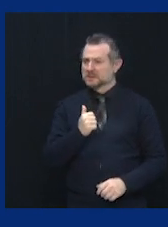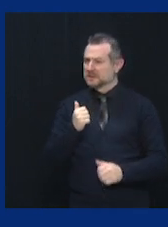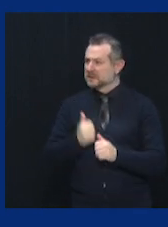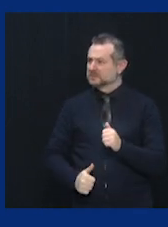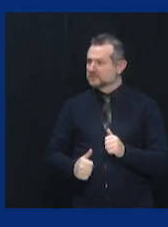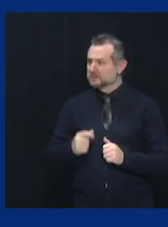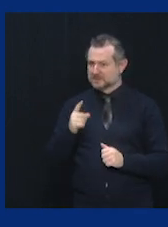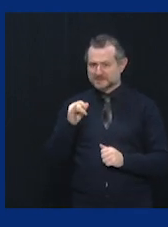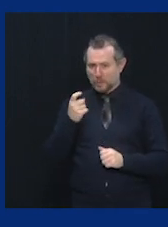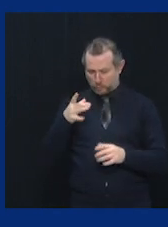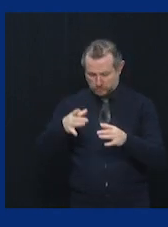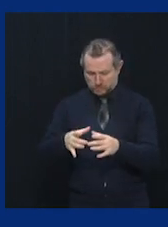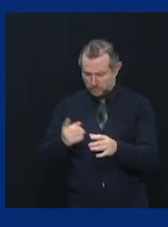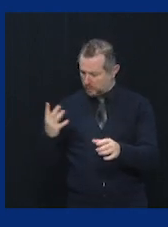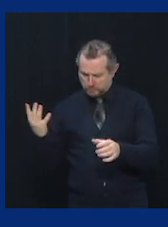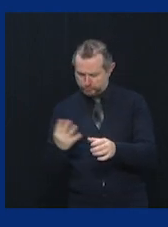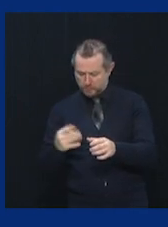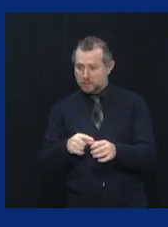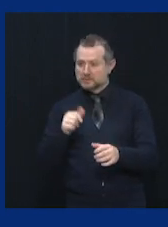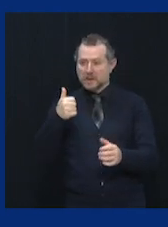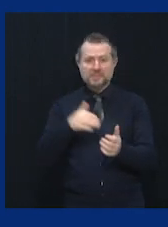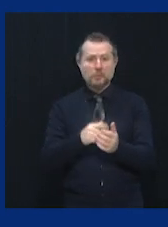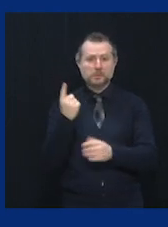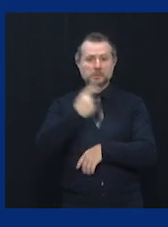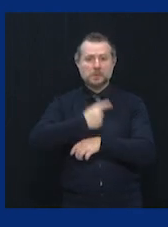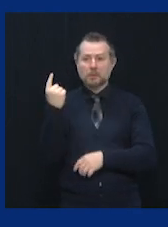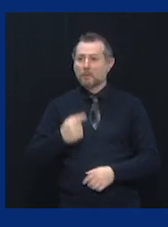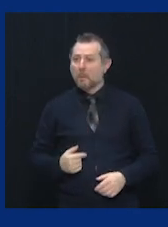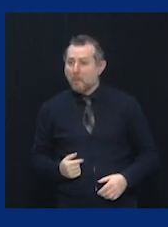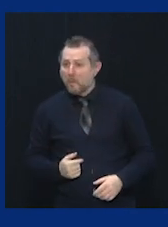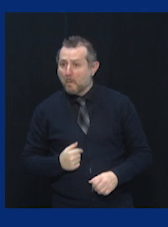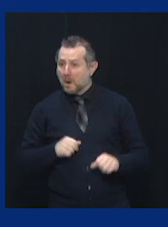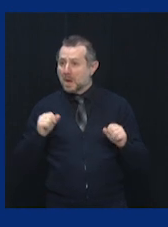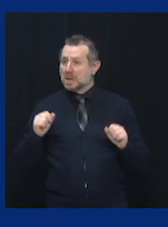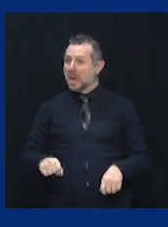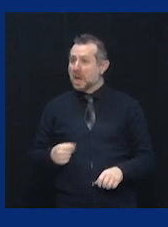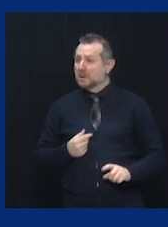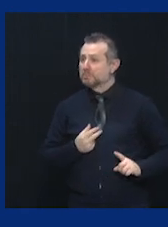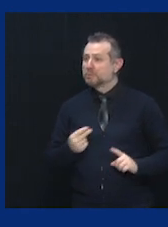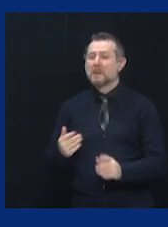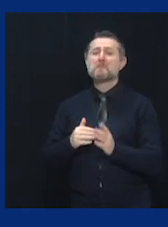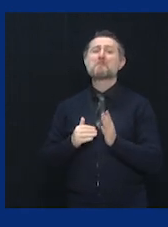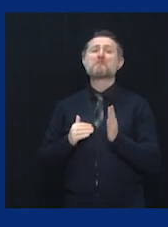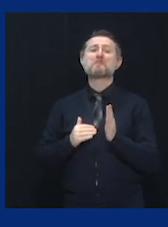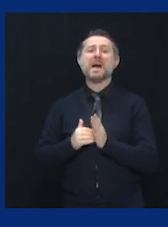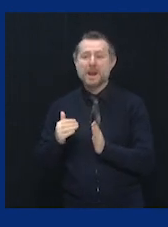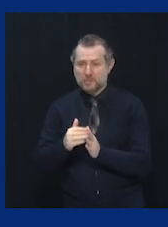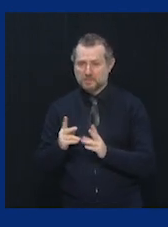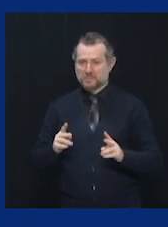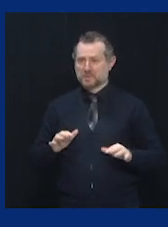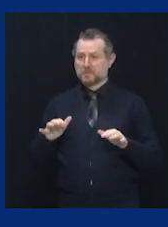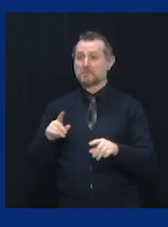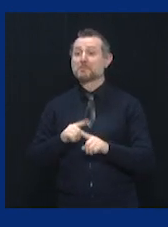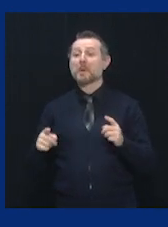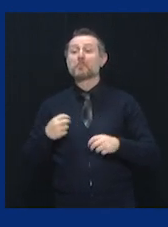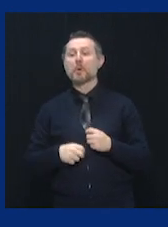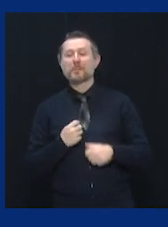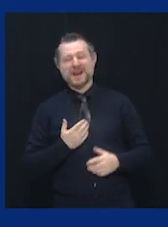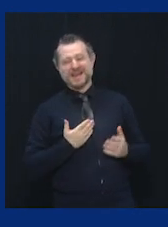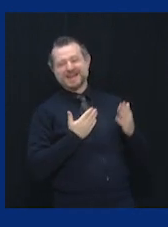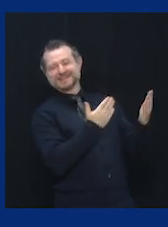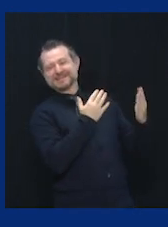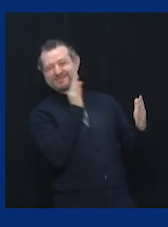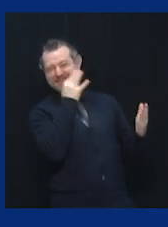literally do millions of doses. It is a national supply issue. And again, this is not a New